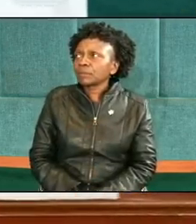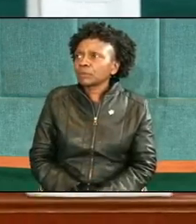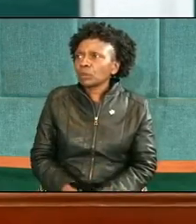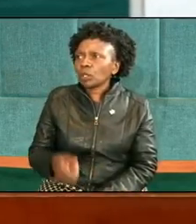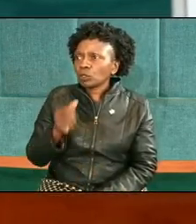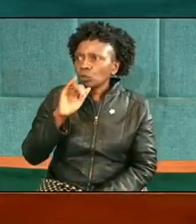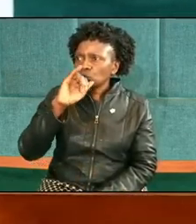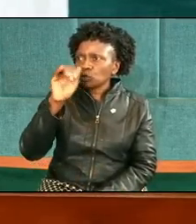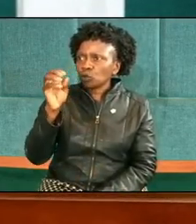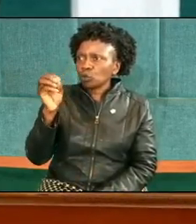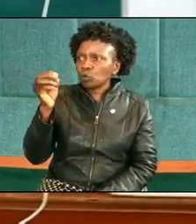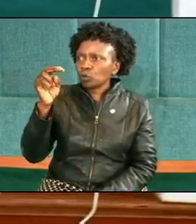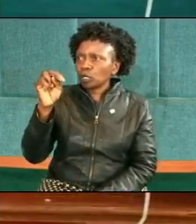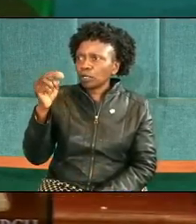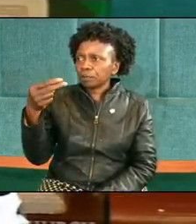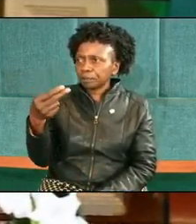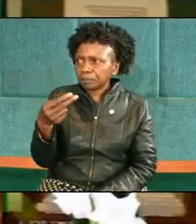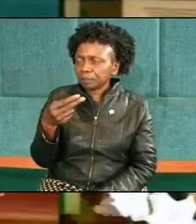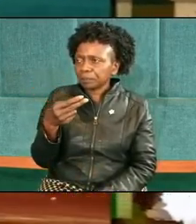So Jonah